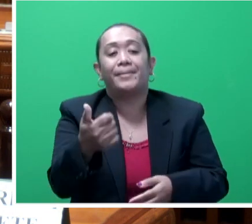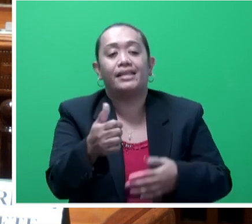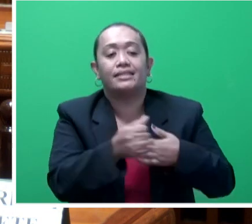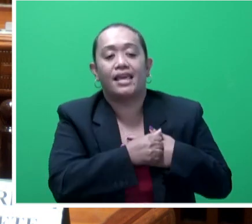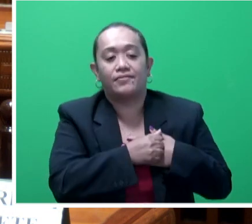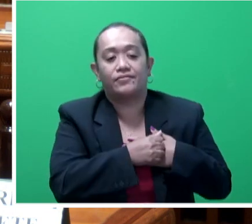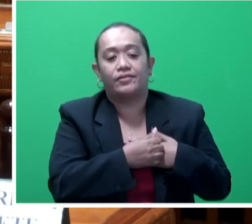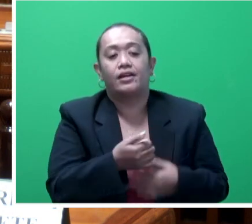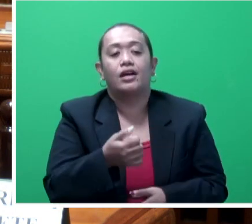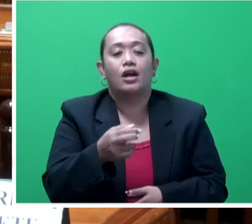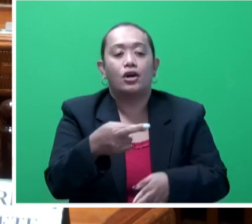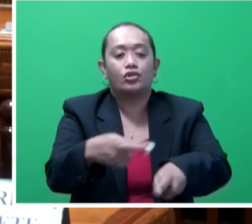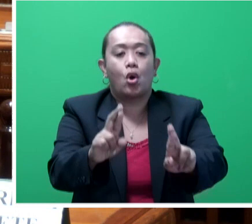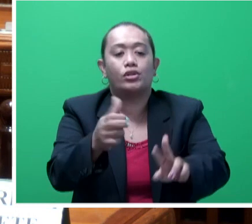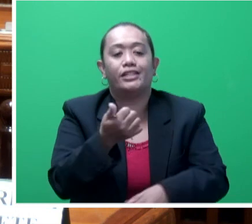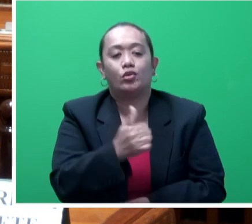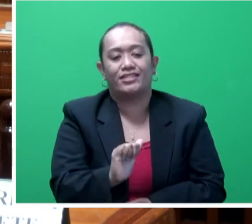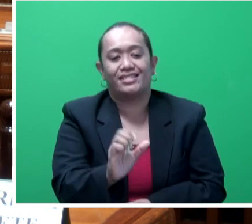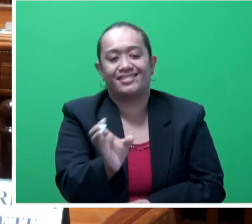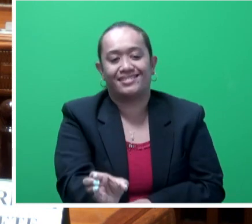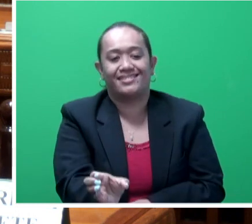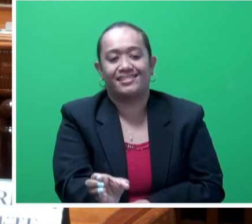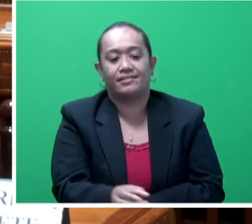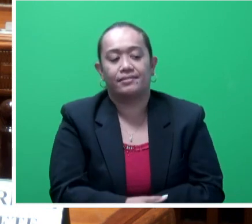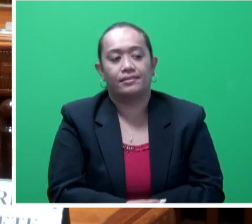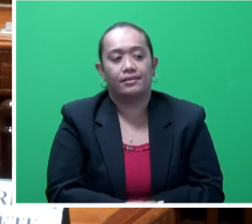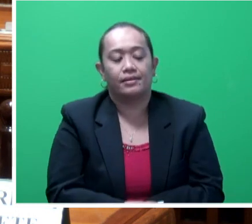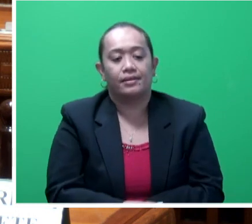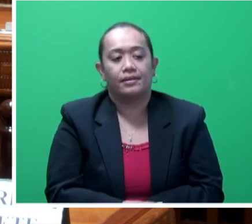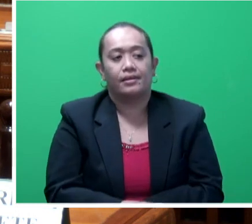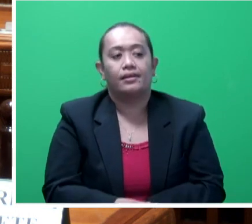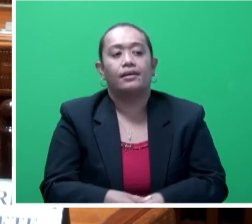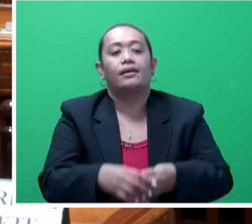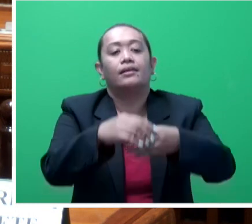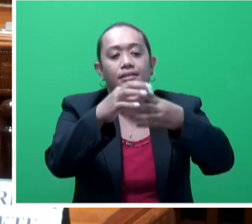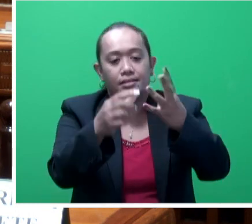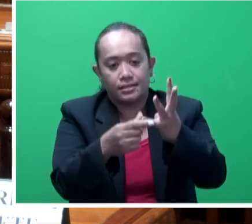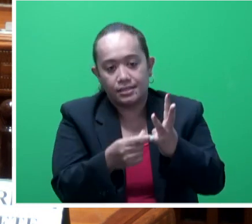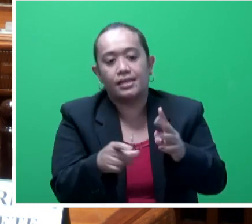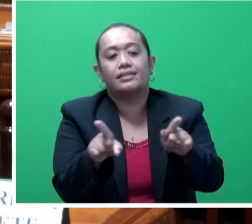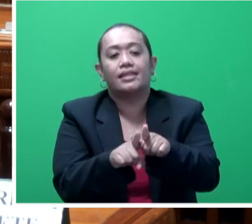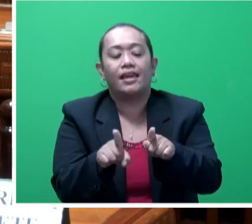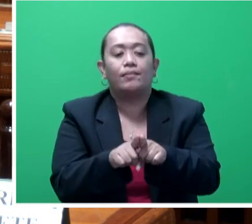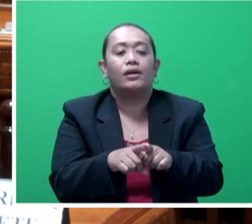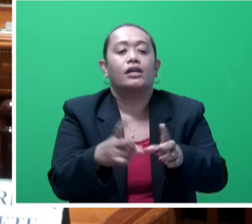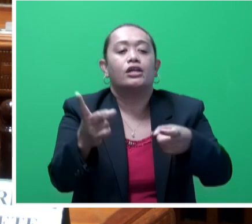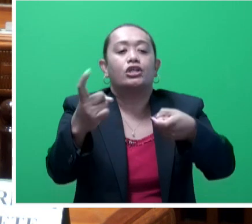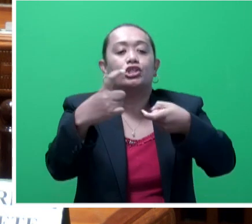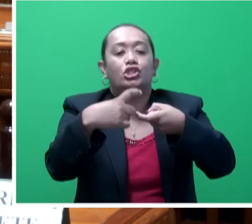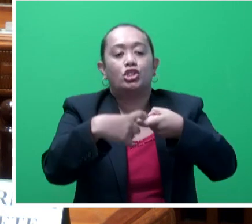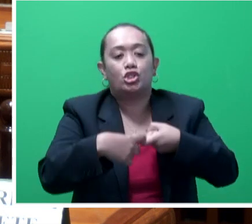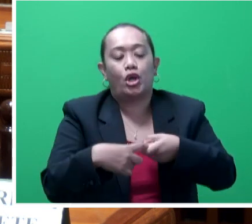road users. Included with that is the joint partnership with